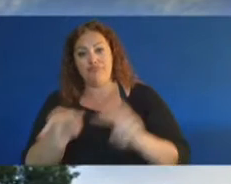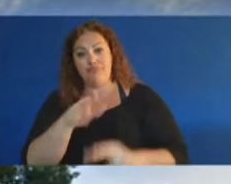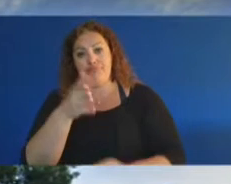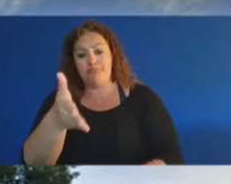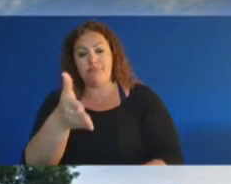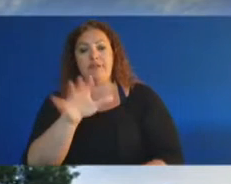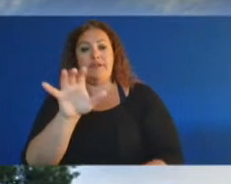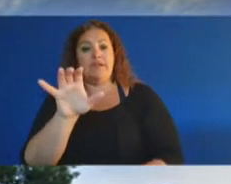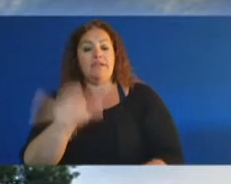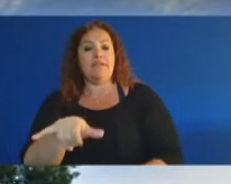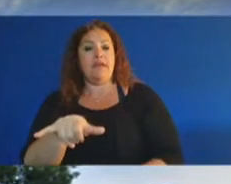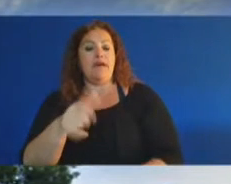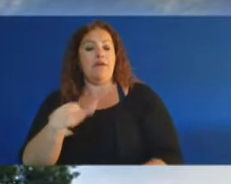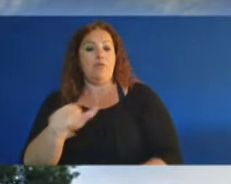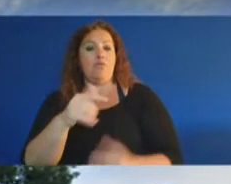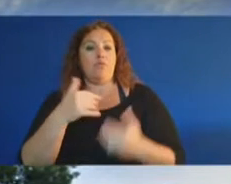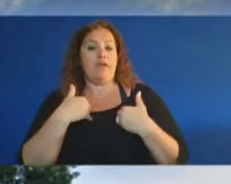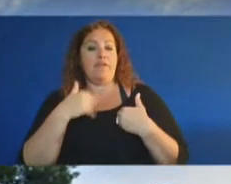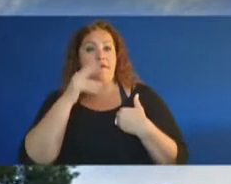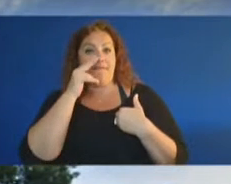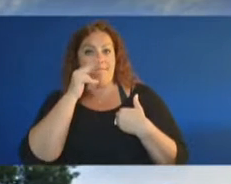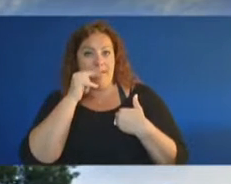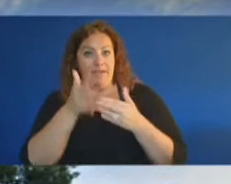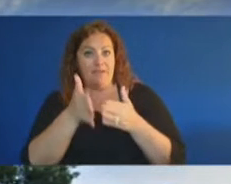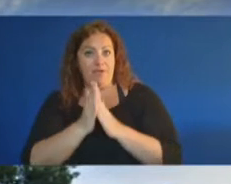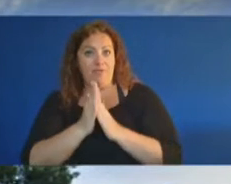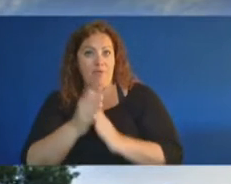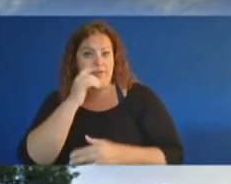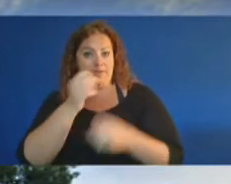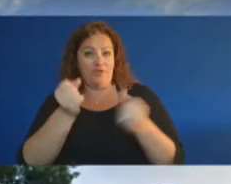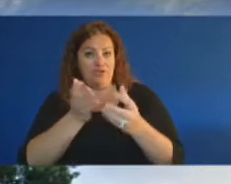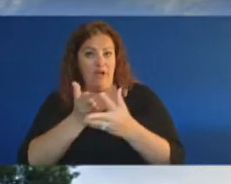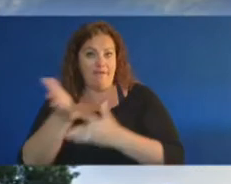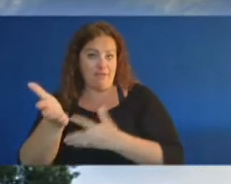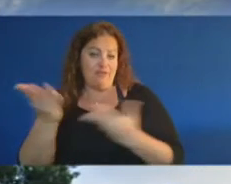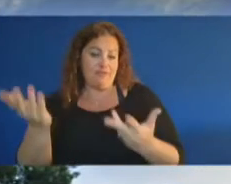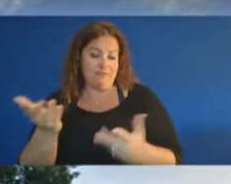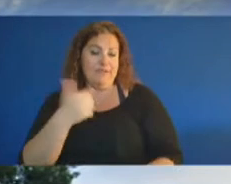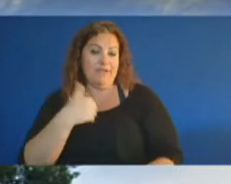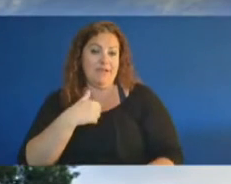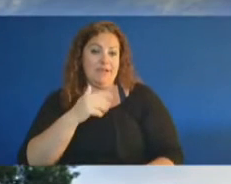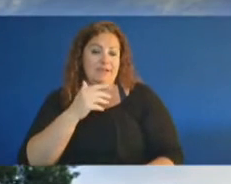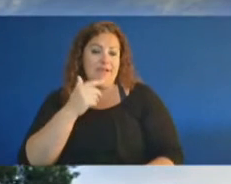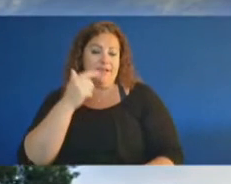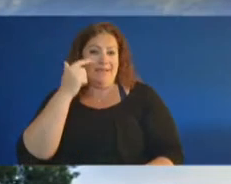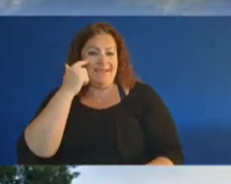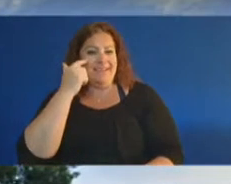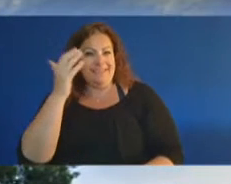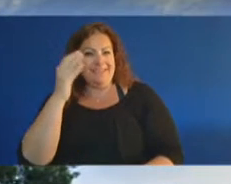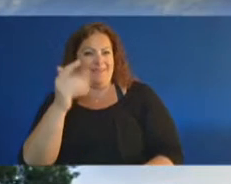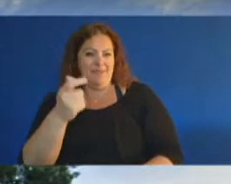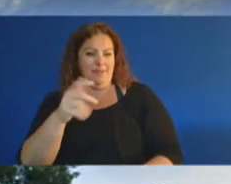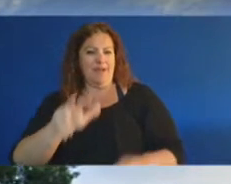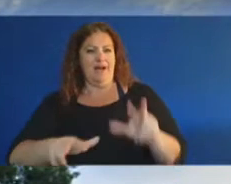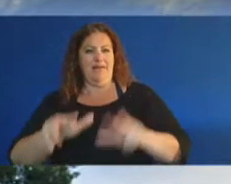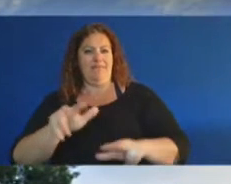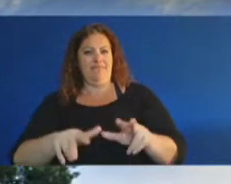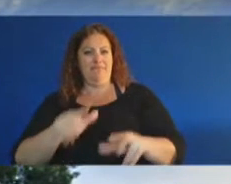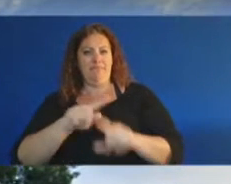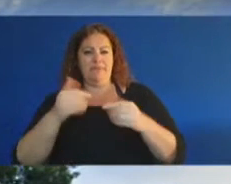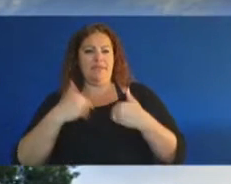the we have a funny request for a drive through you I'll just say that it it does seem a little awkward there's a unique reason for